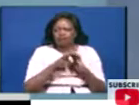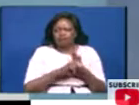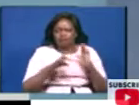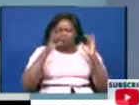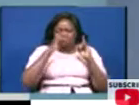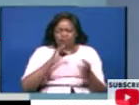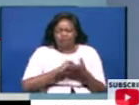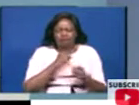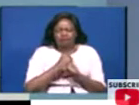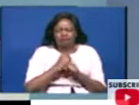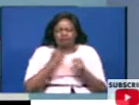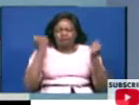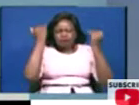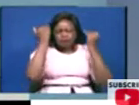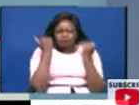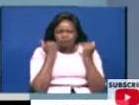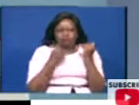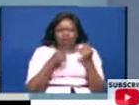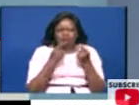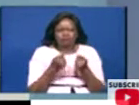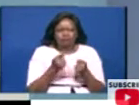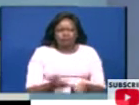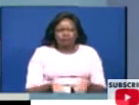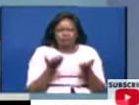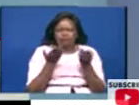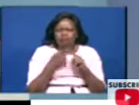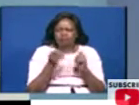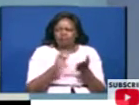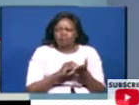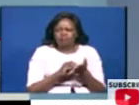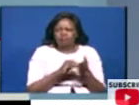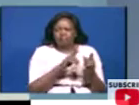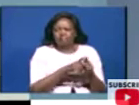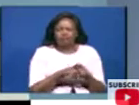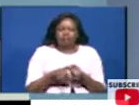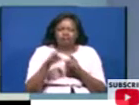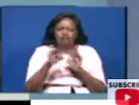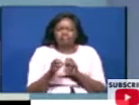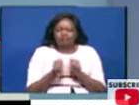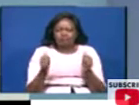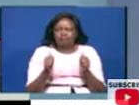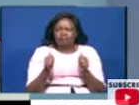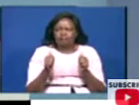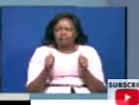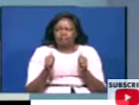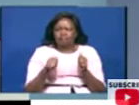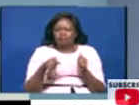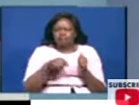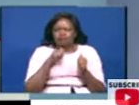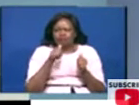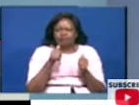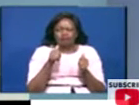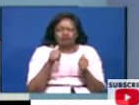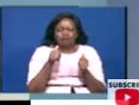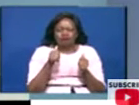court. We are trying to improve the system, but again, as you put it, Tom, we are not where we are